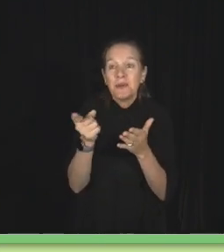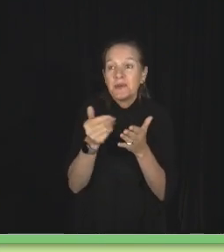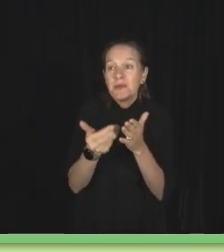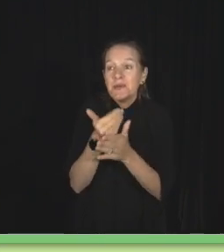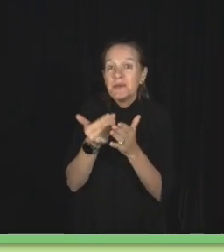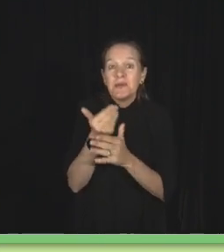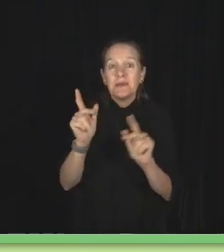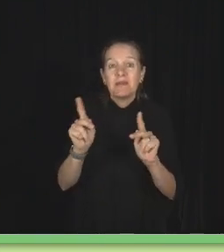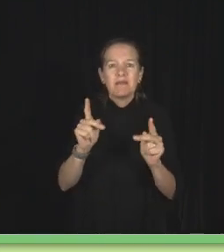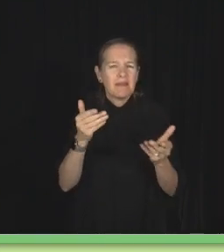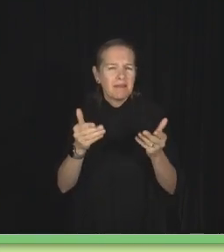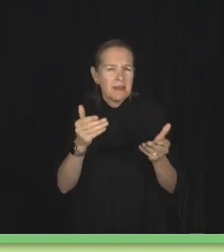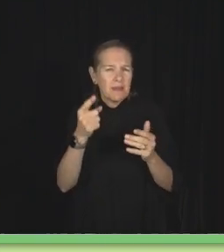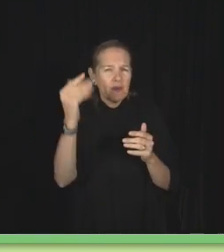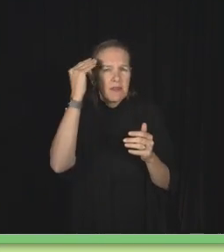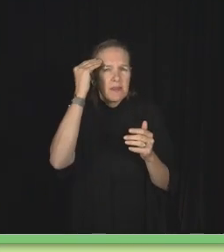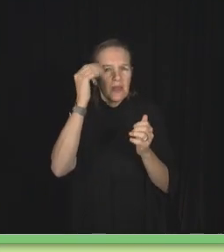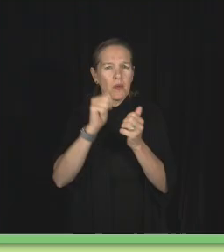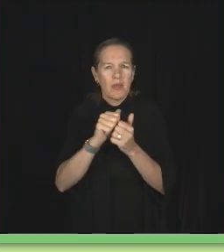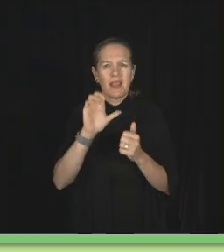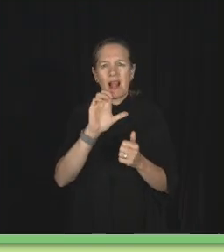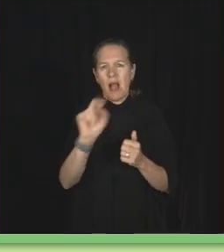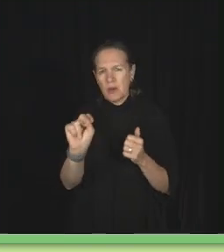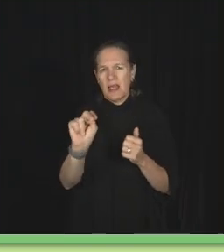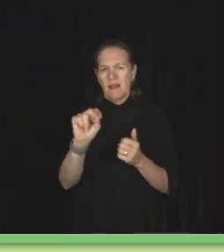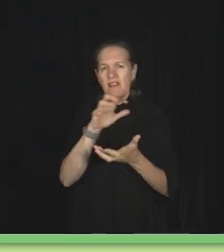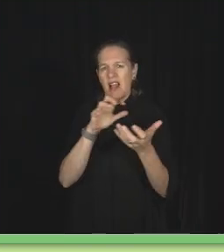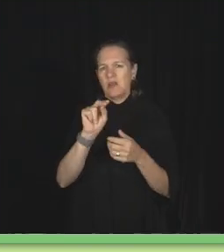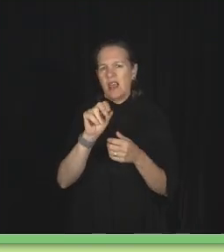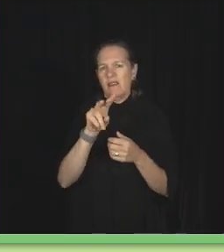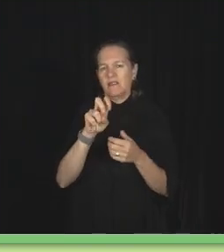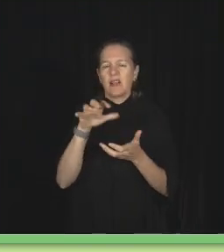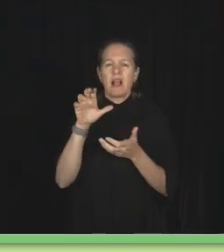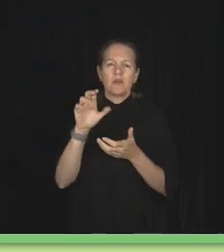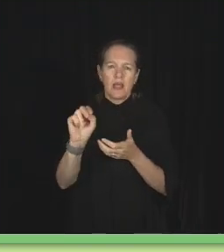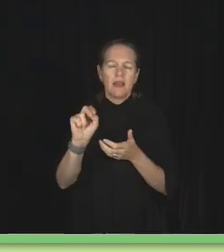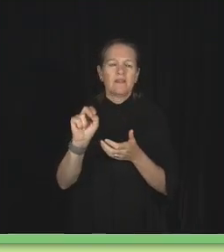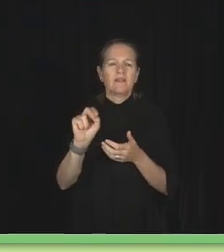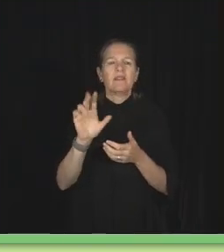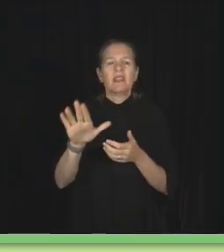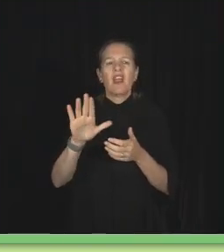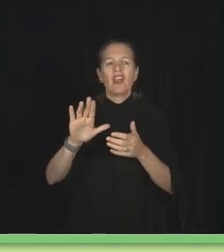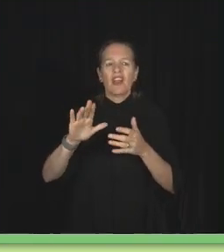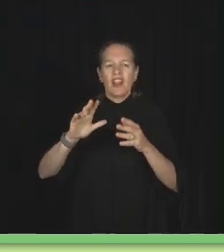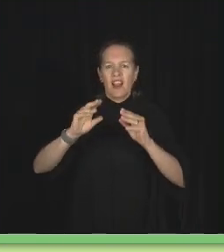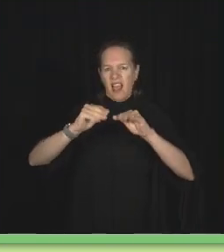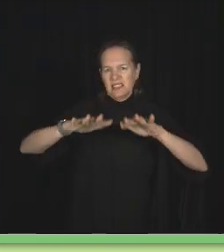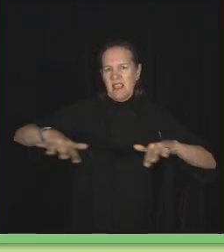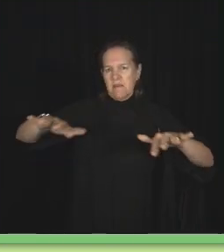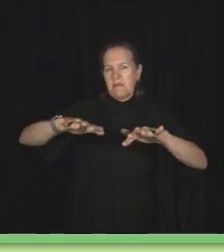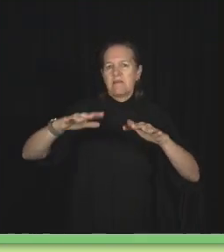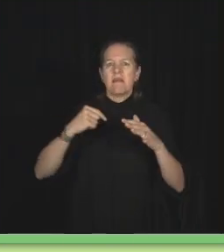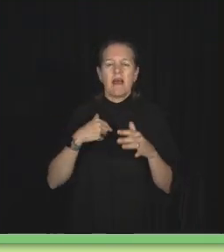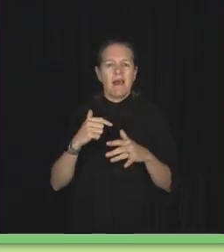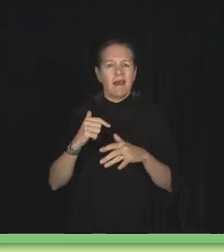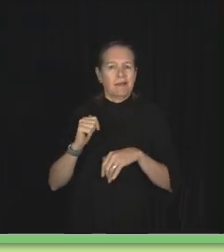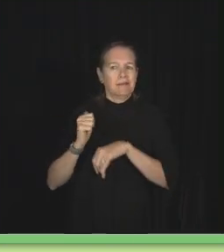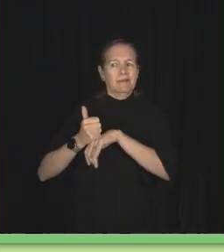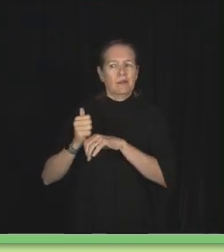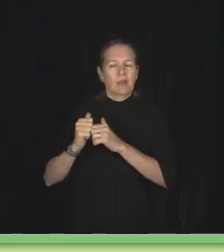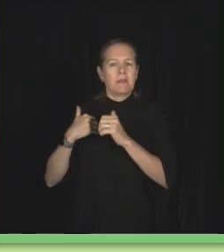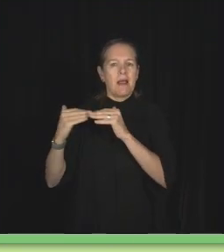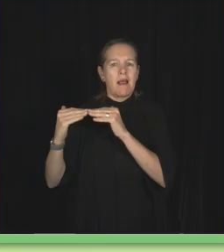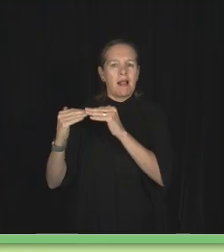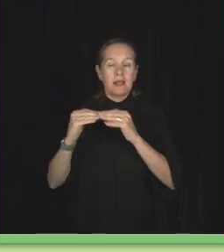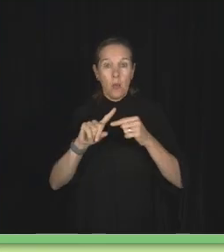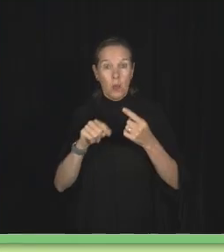may be a little bit familiar with, we have this cloud native landscape that I helped co-create with a colleague. And when we started this organization, it